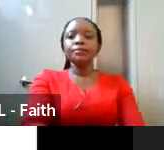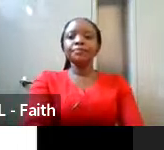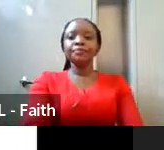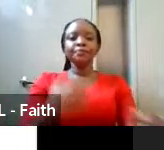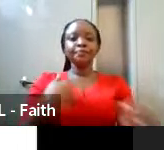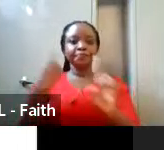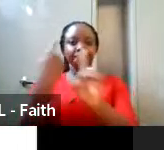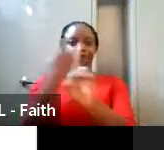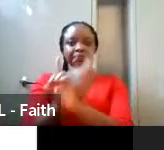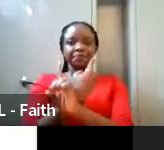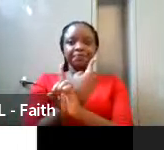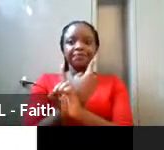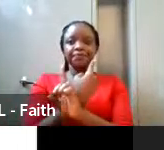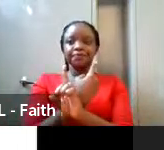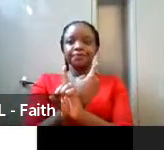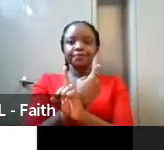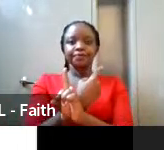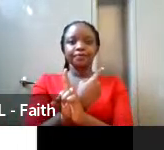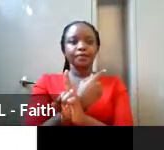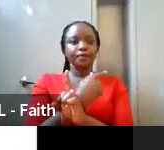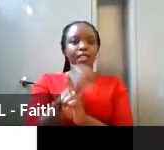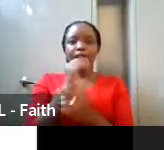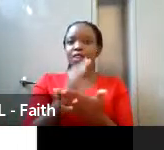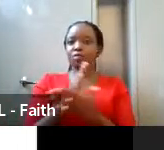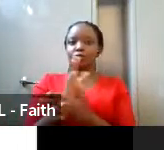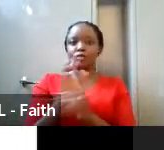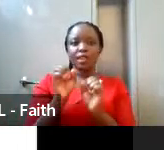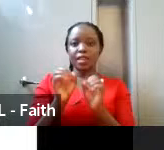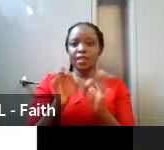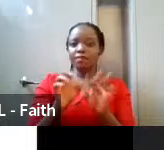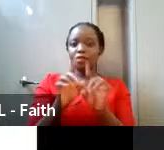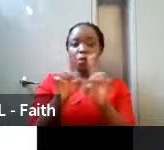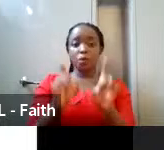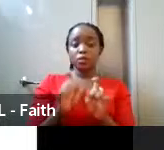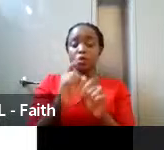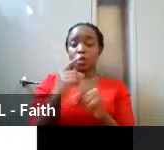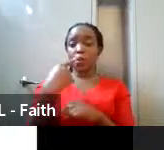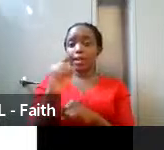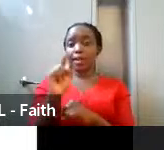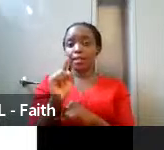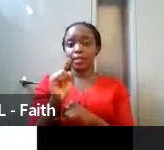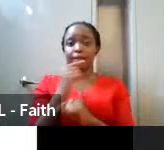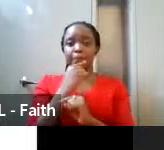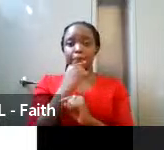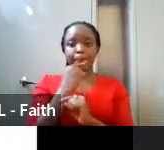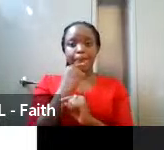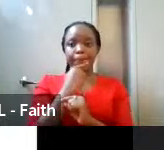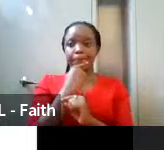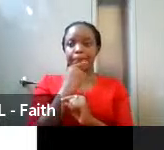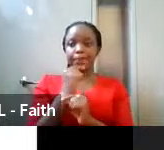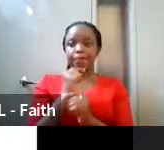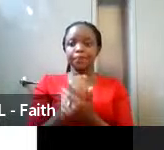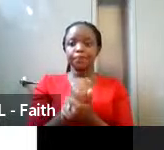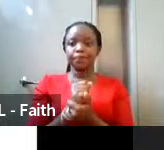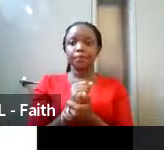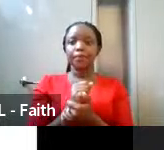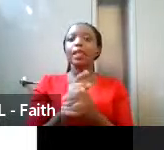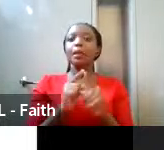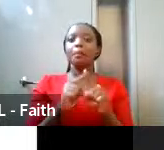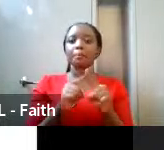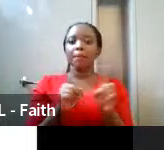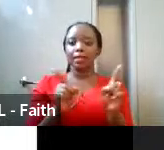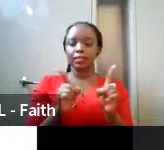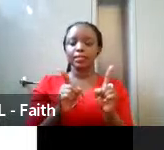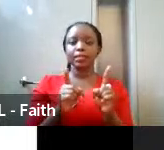astronomalacy. I'm not sure if I've asked the question correctly, Mr. Sukali. But to